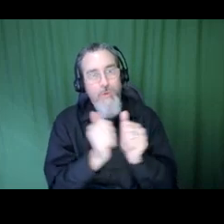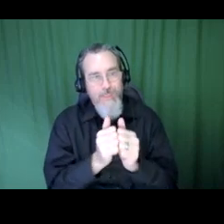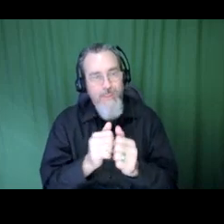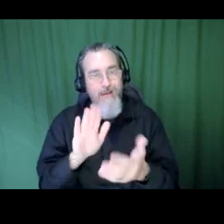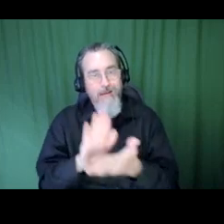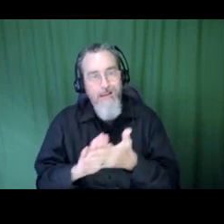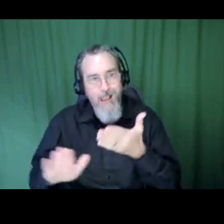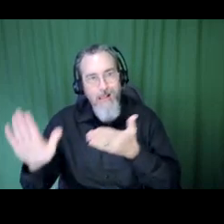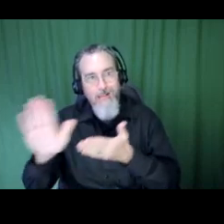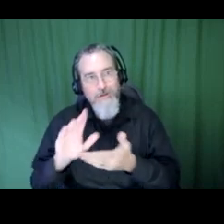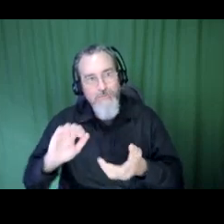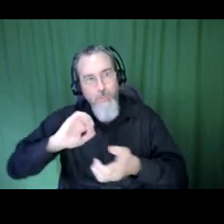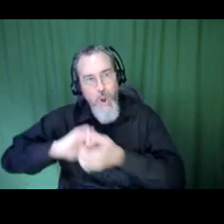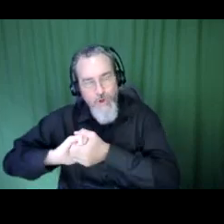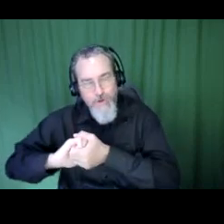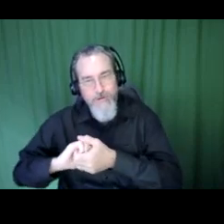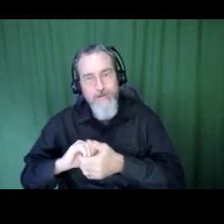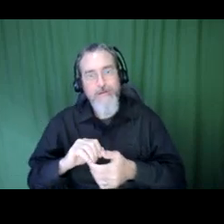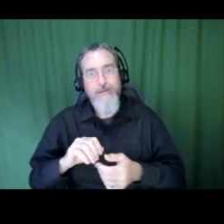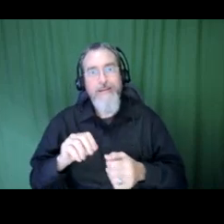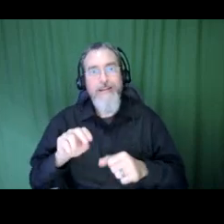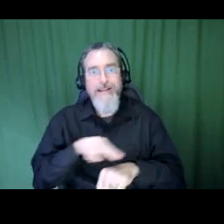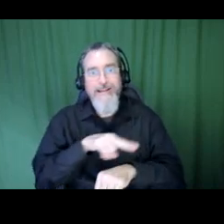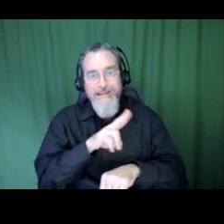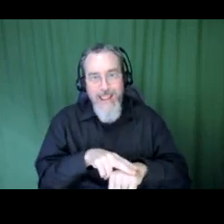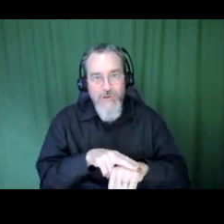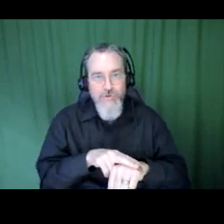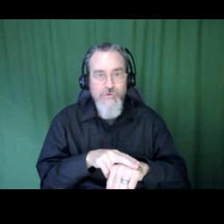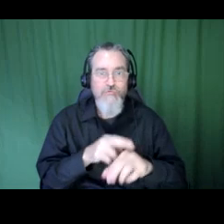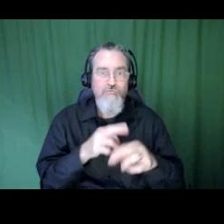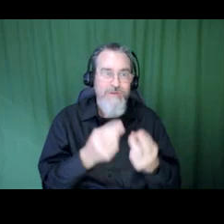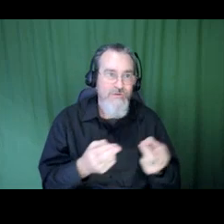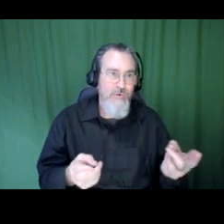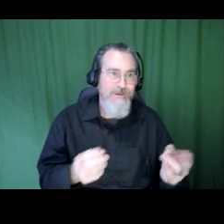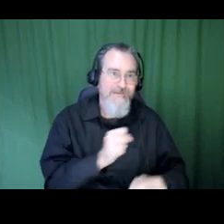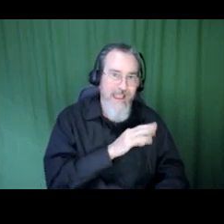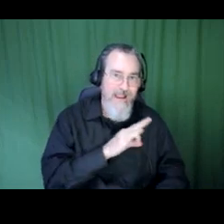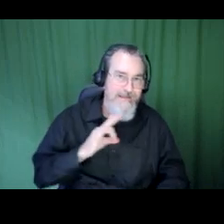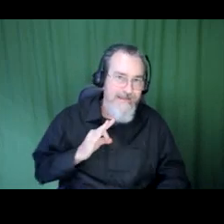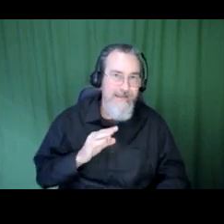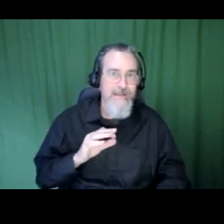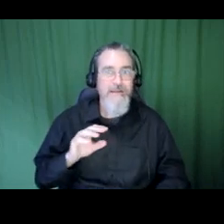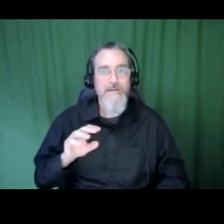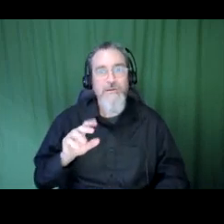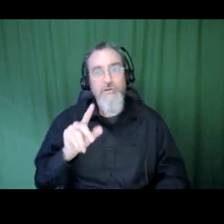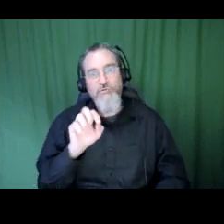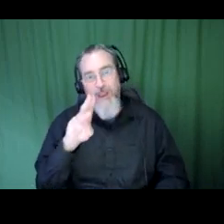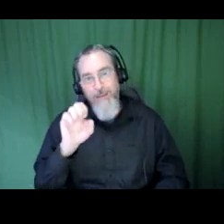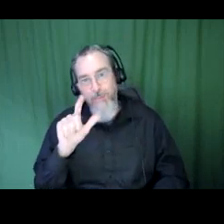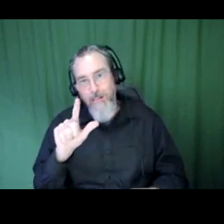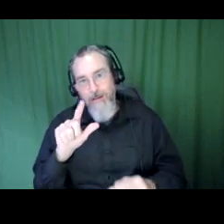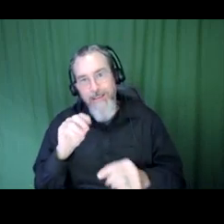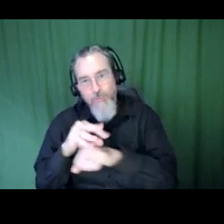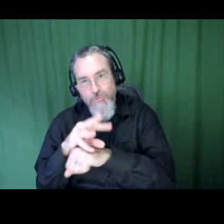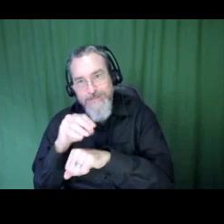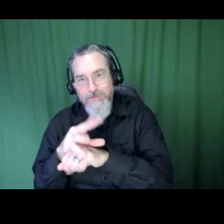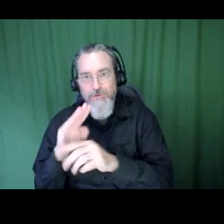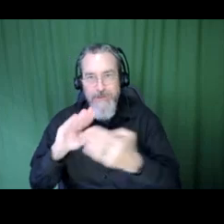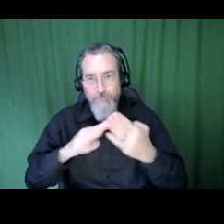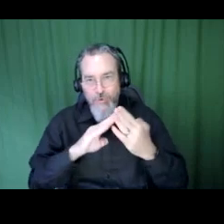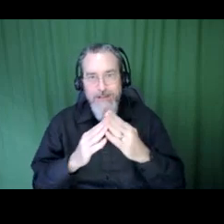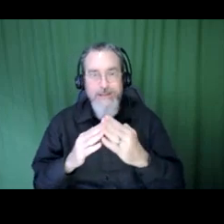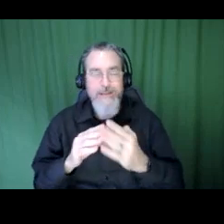program faculty, with the Department of Tribal Natural Resources, with the tribal council and community, with the tribal elders